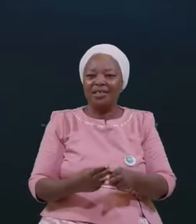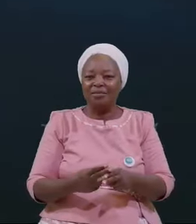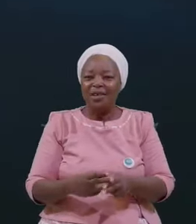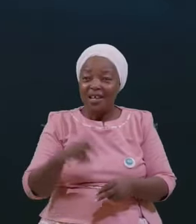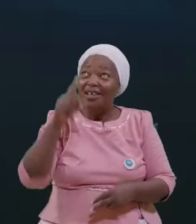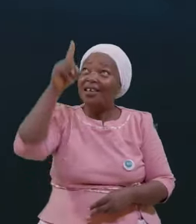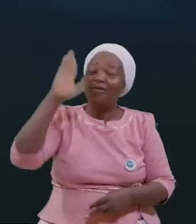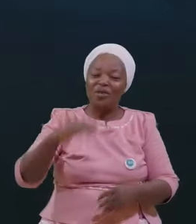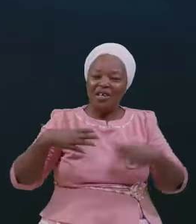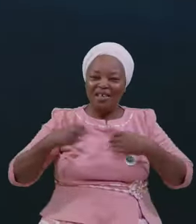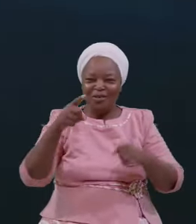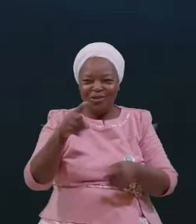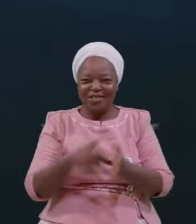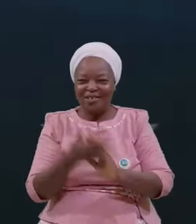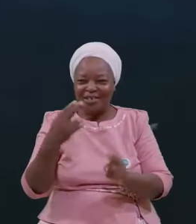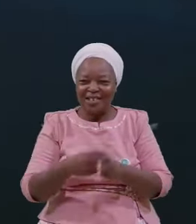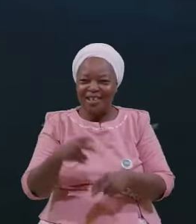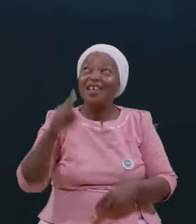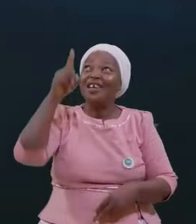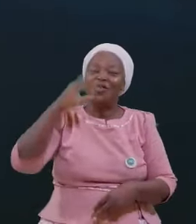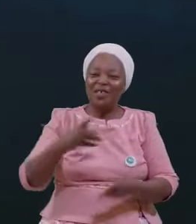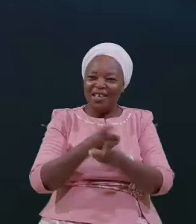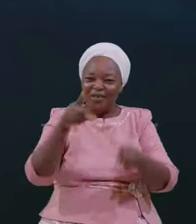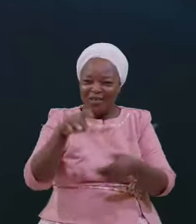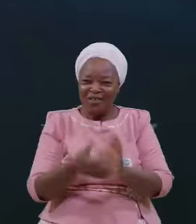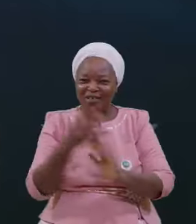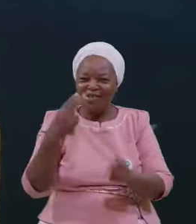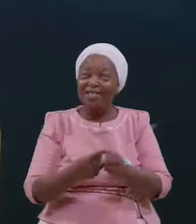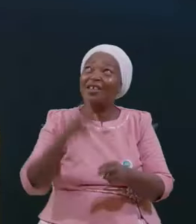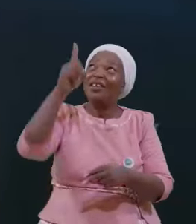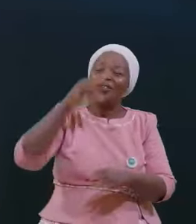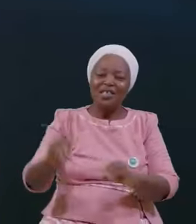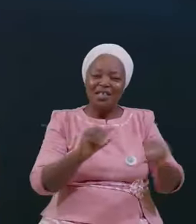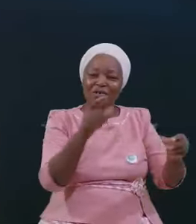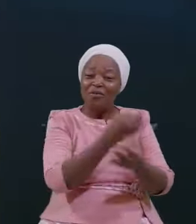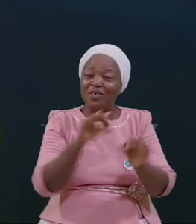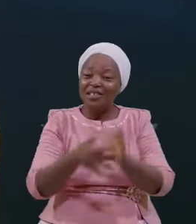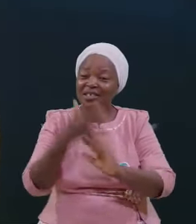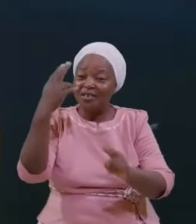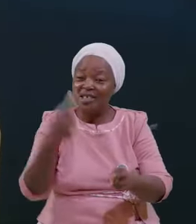He will deliver you. He will set you free.